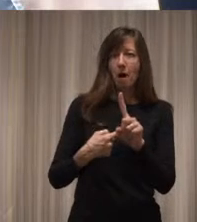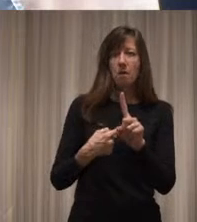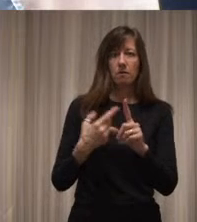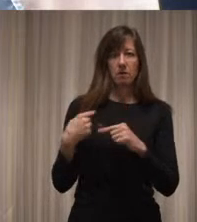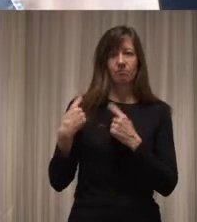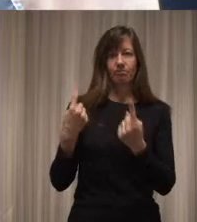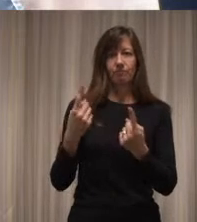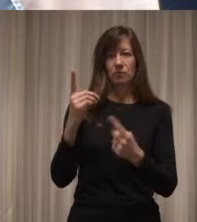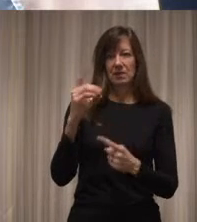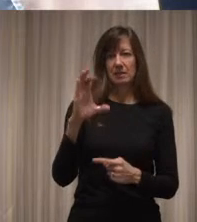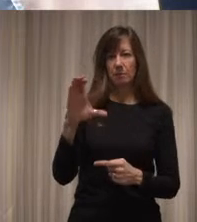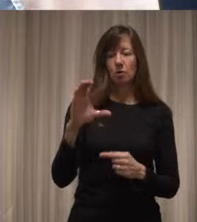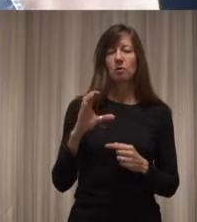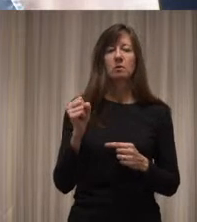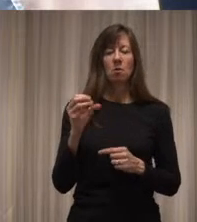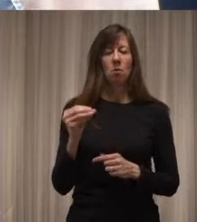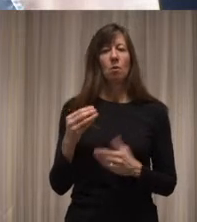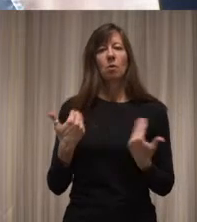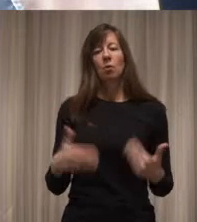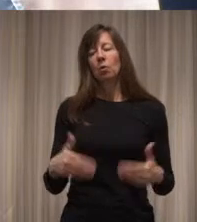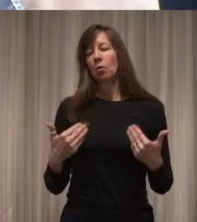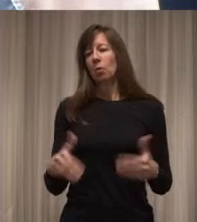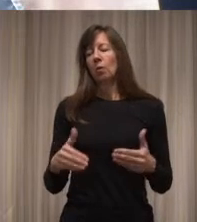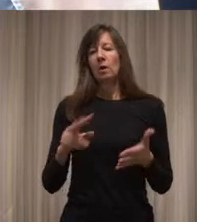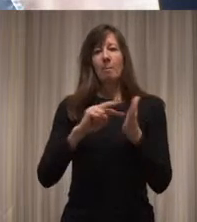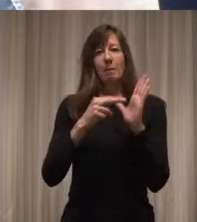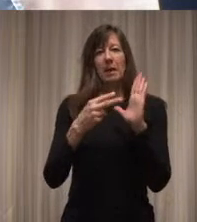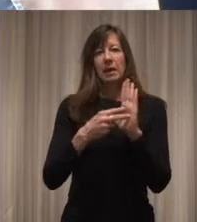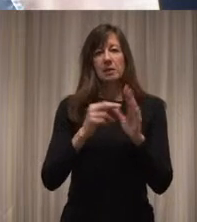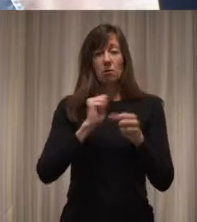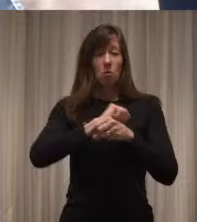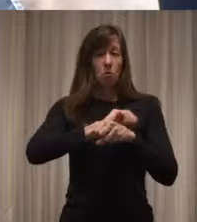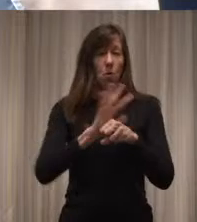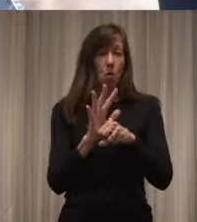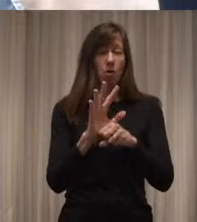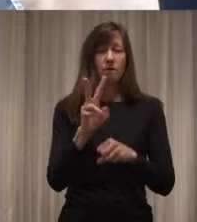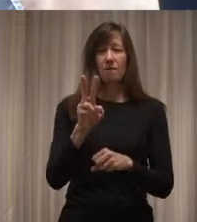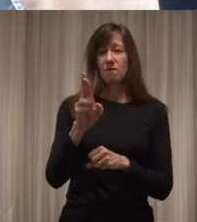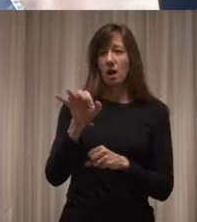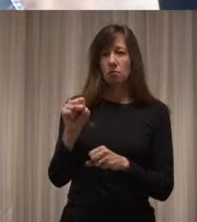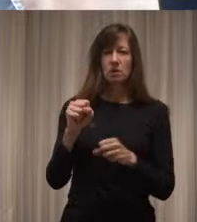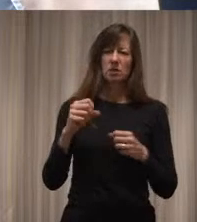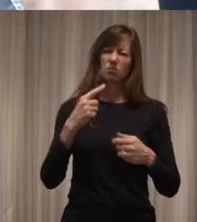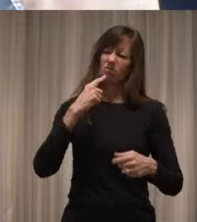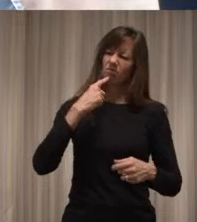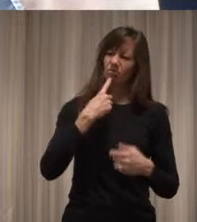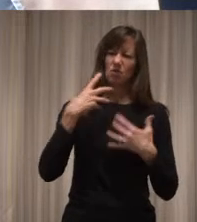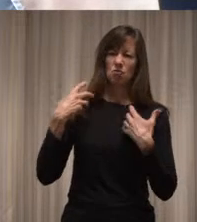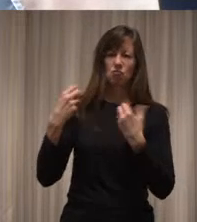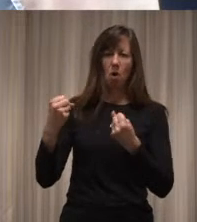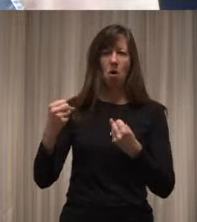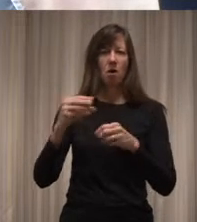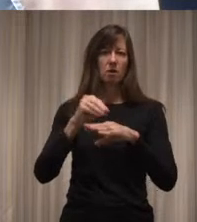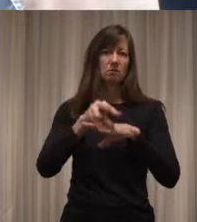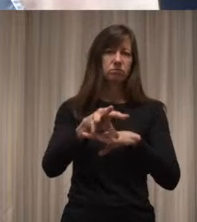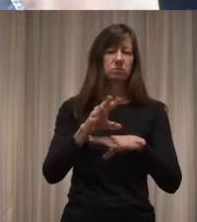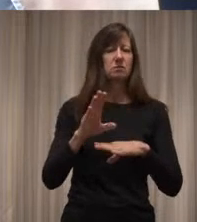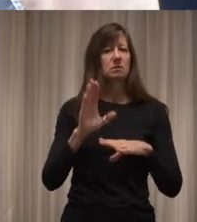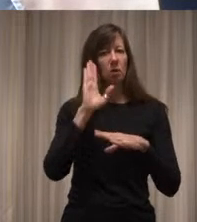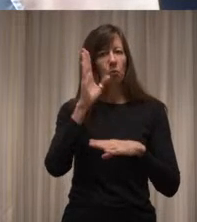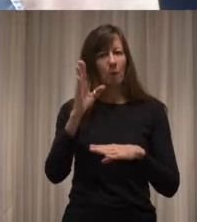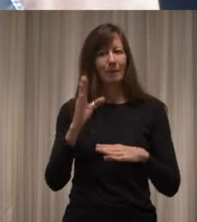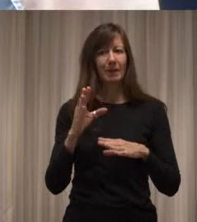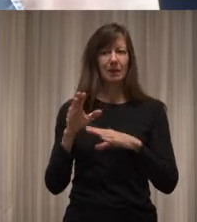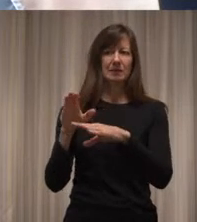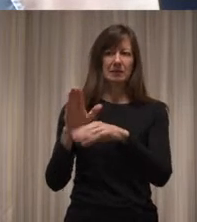can be if we don't all take it seriously. In terms of the hospitalizations, some relatively good